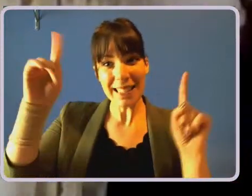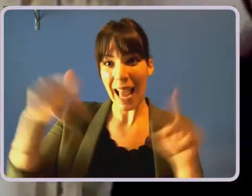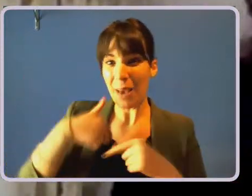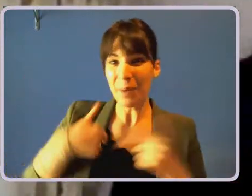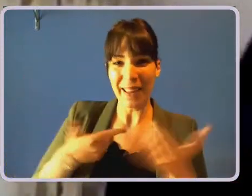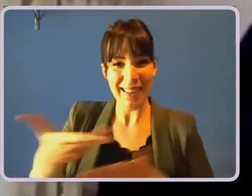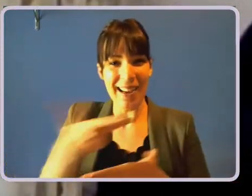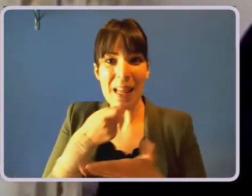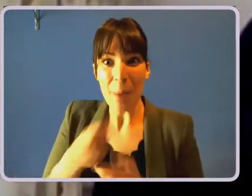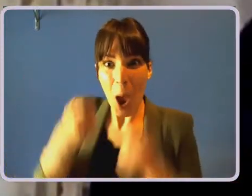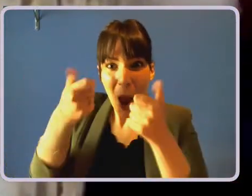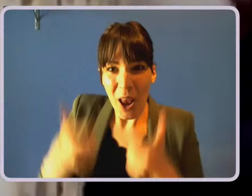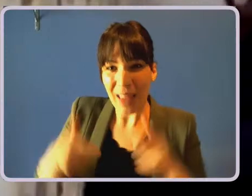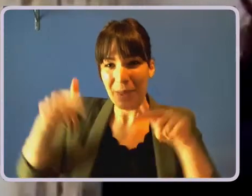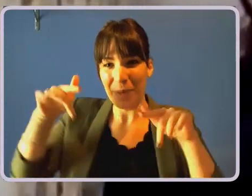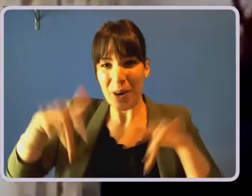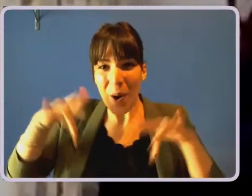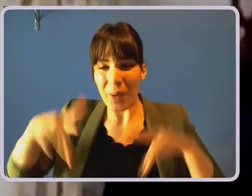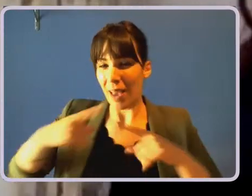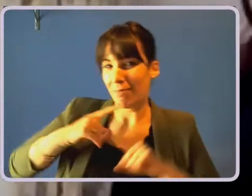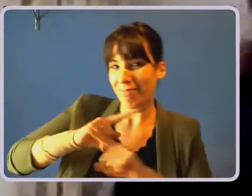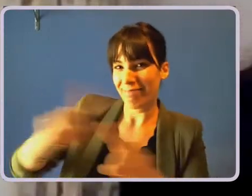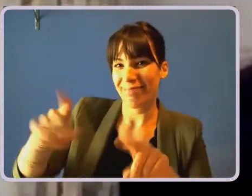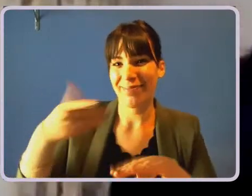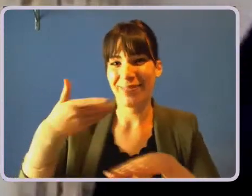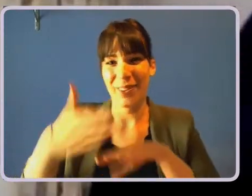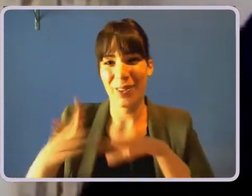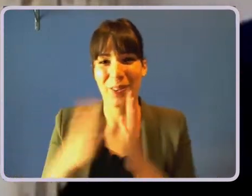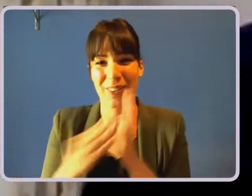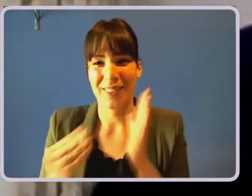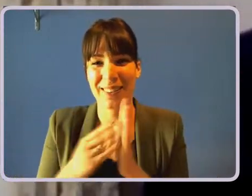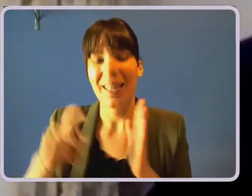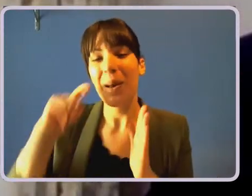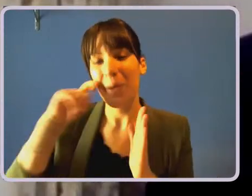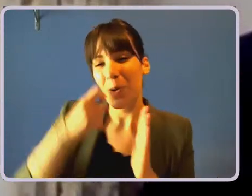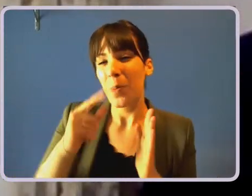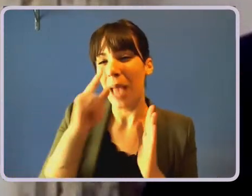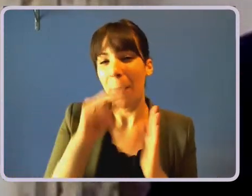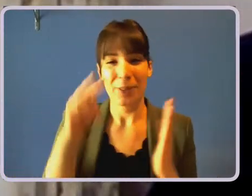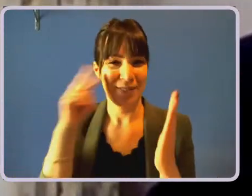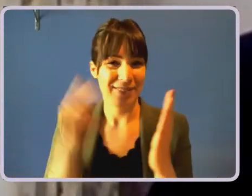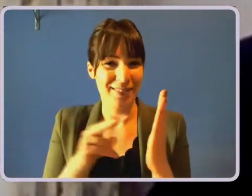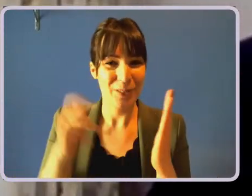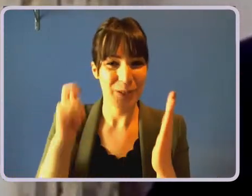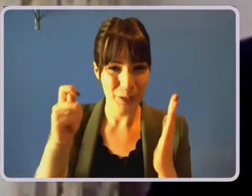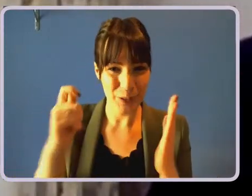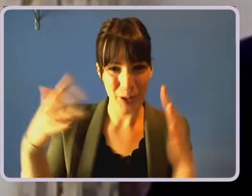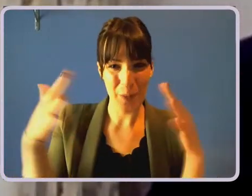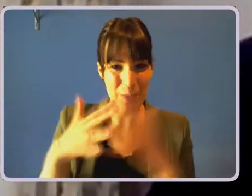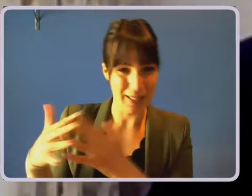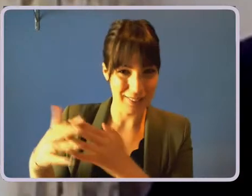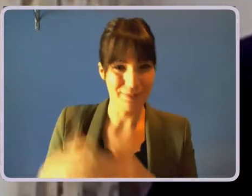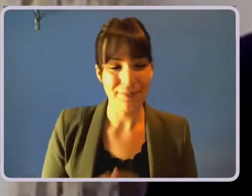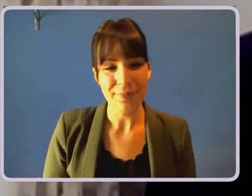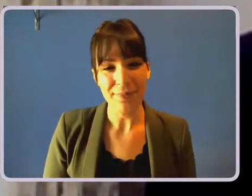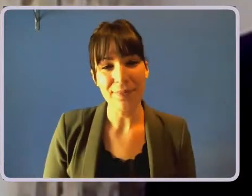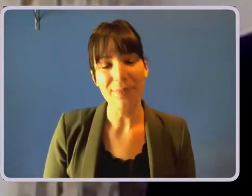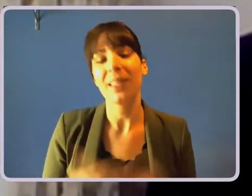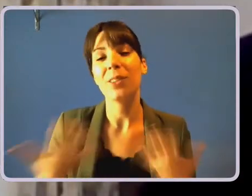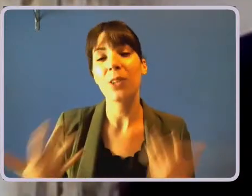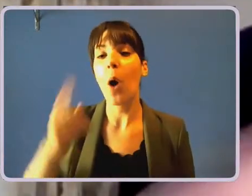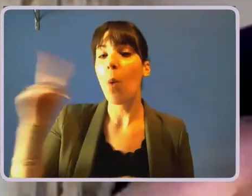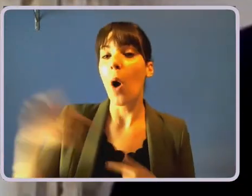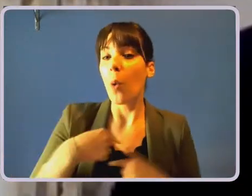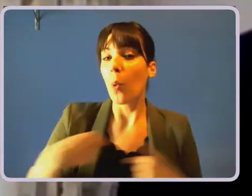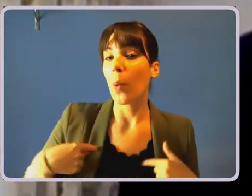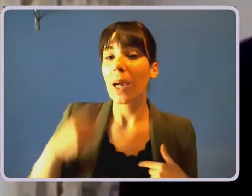them, but they'll be ready pretty soon. And what we've done is we've got some resources. So what we're trying to do is help